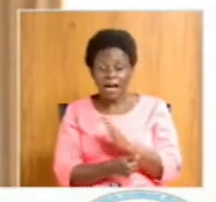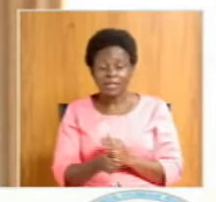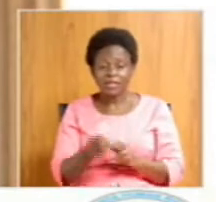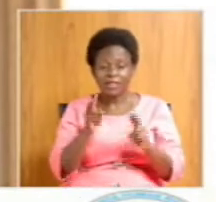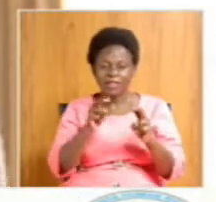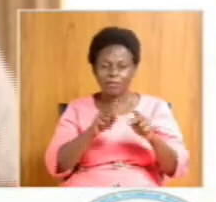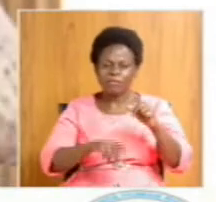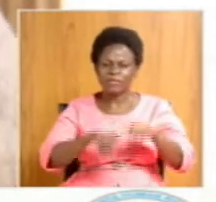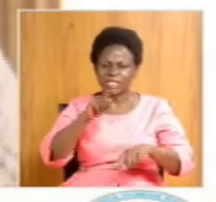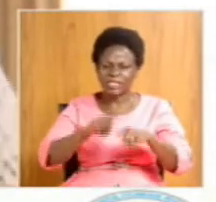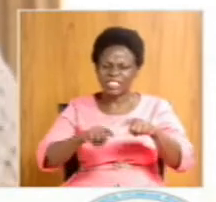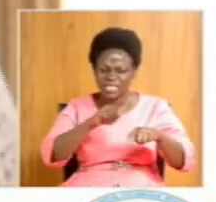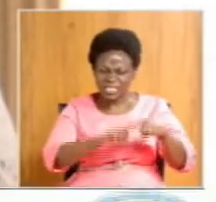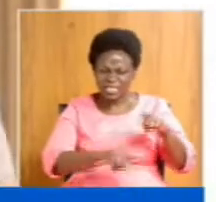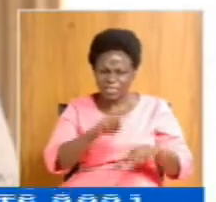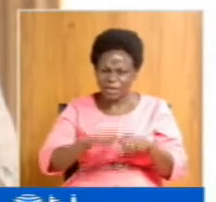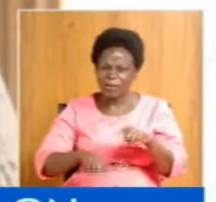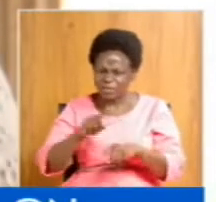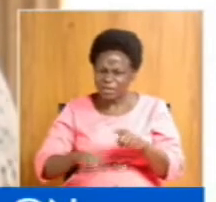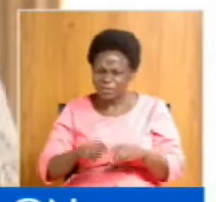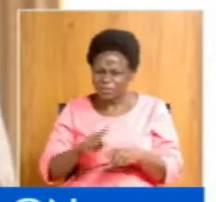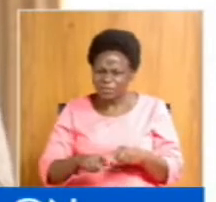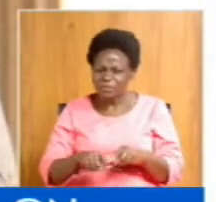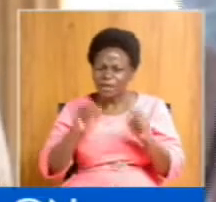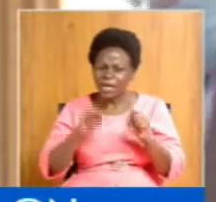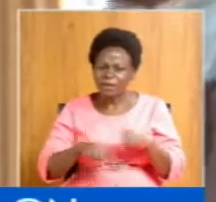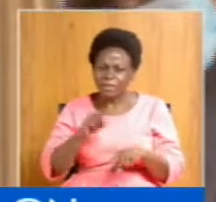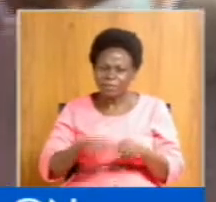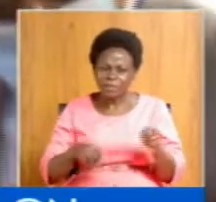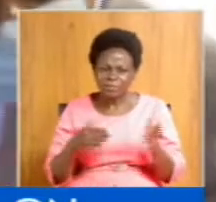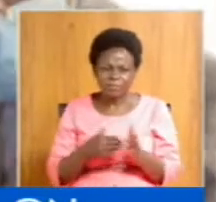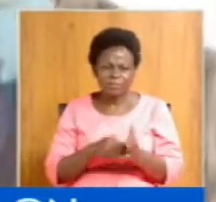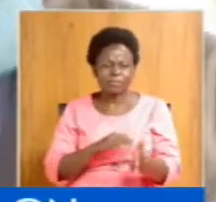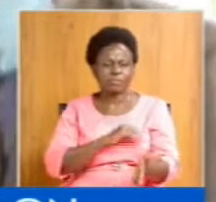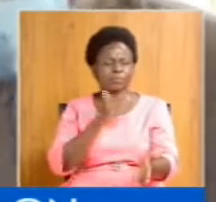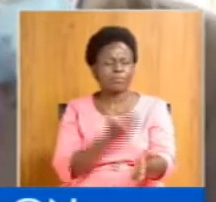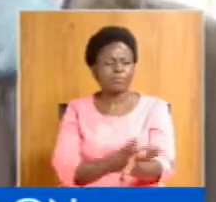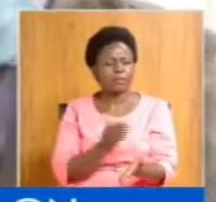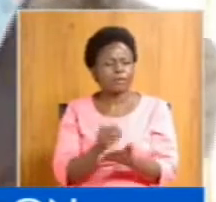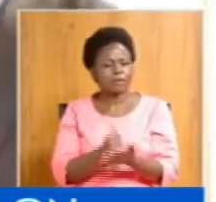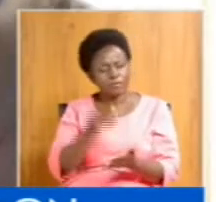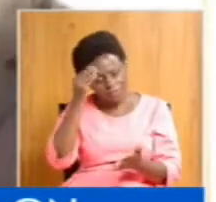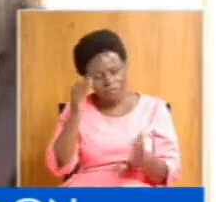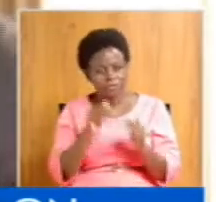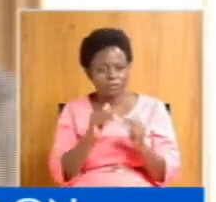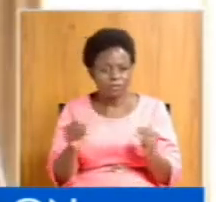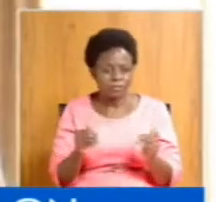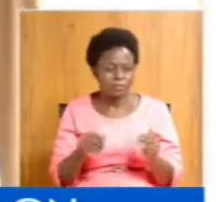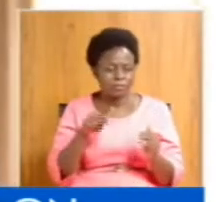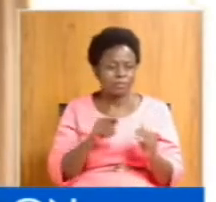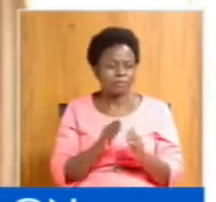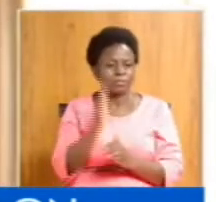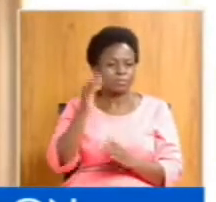participation, our citizens can participate, but they are limited in terms of capacity because of education levels. This